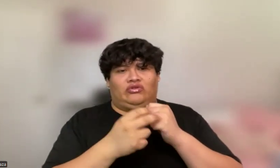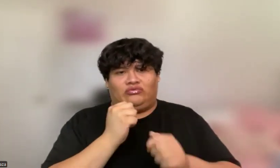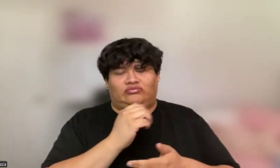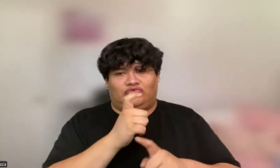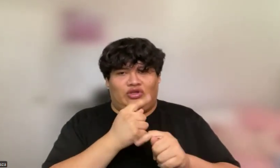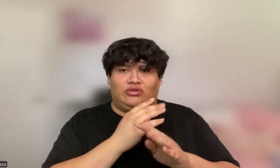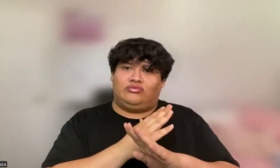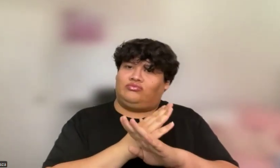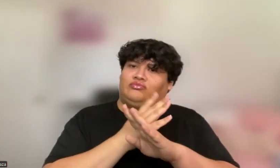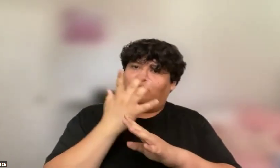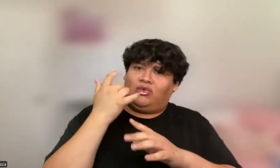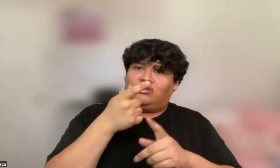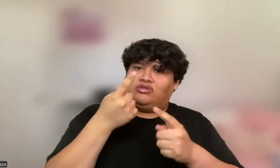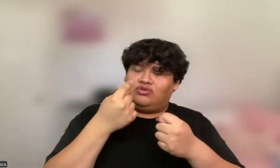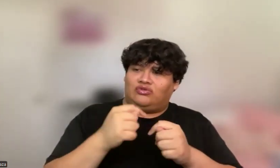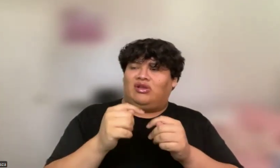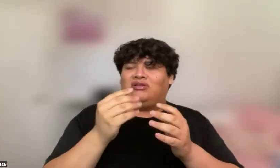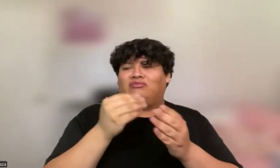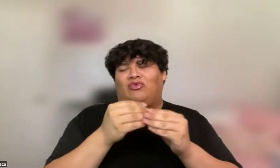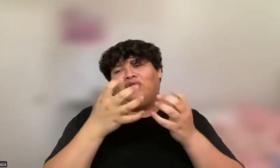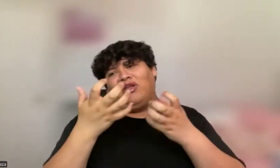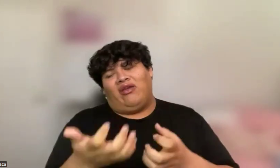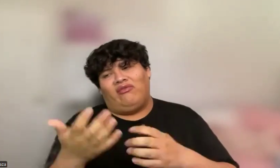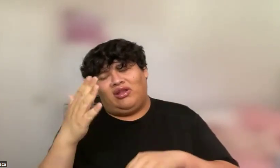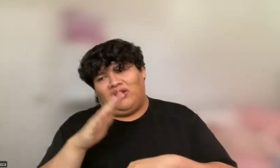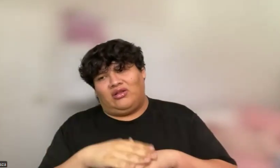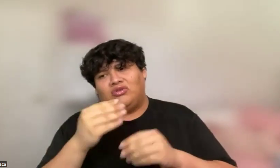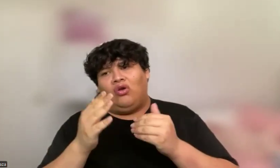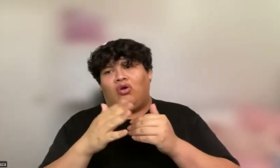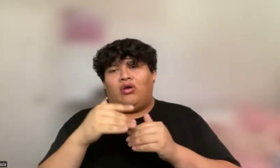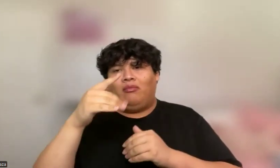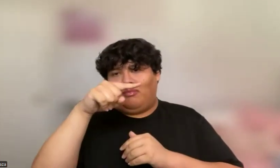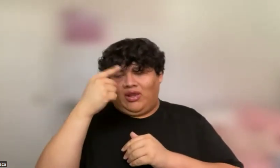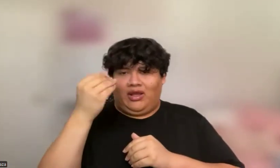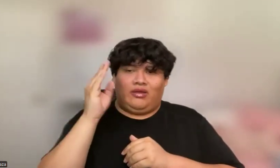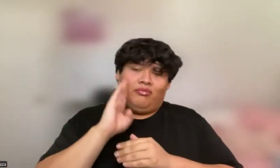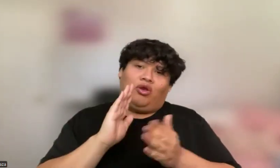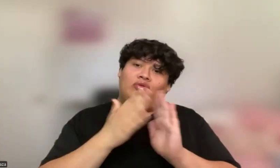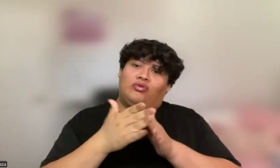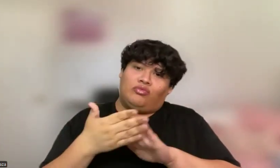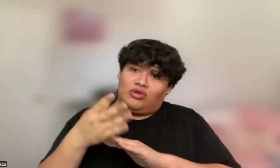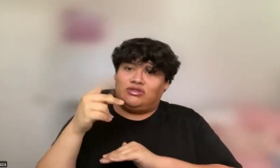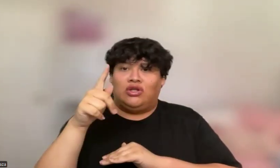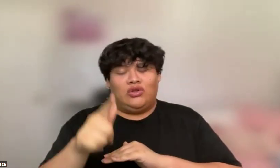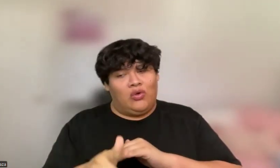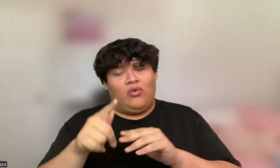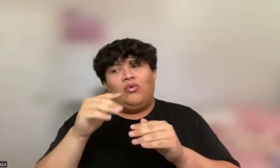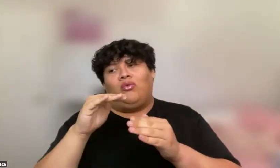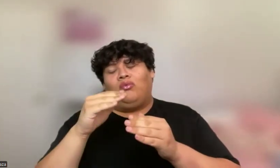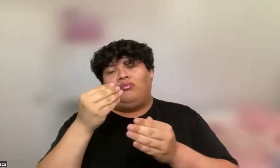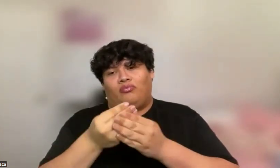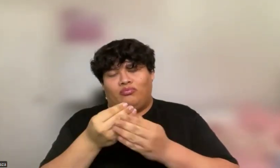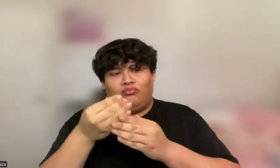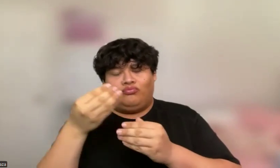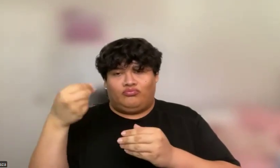particularly because it lands most heavily on Black and Brown communities and low-income communities and